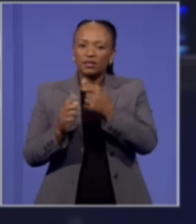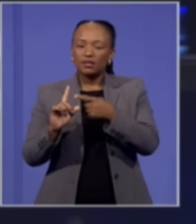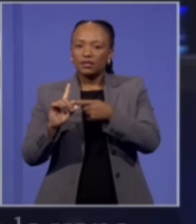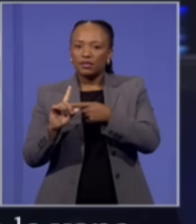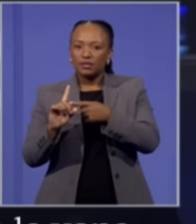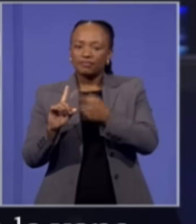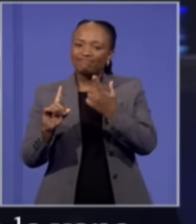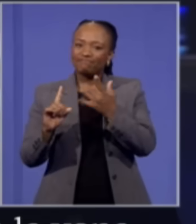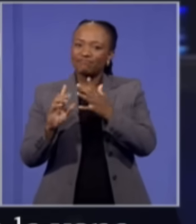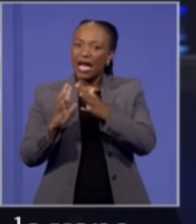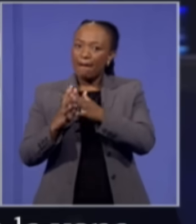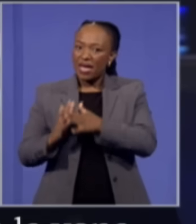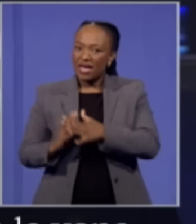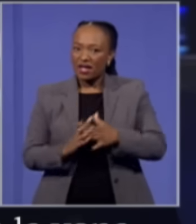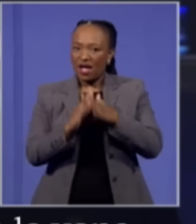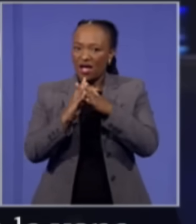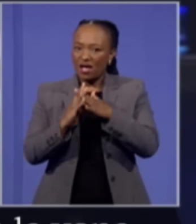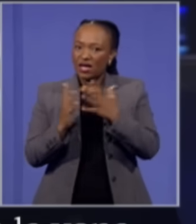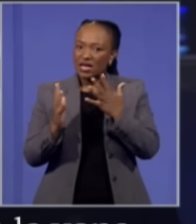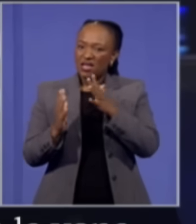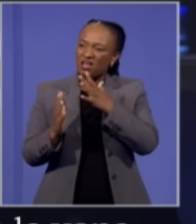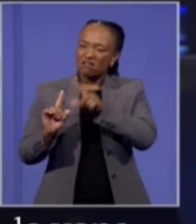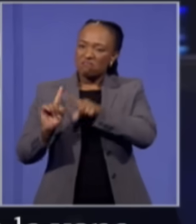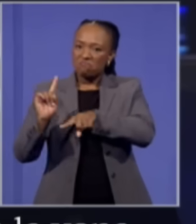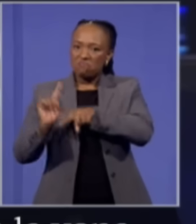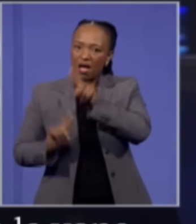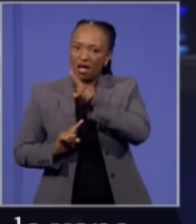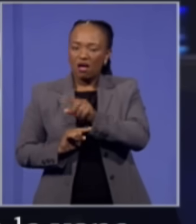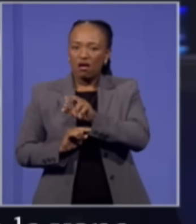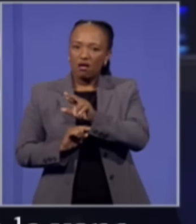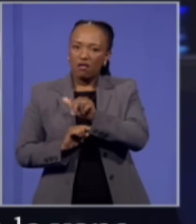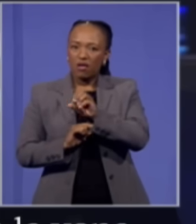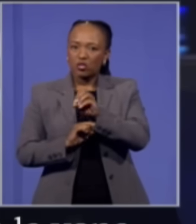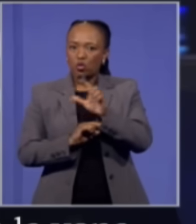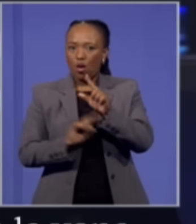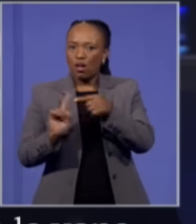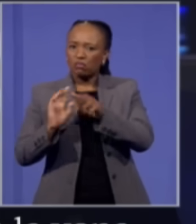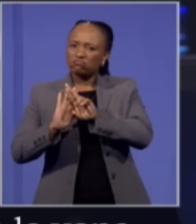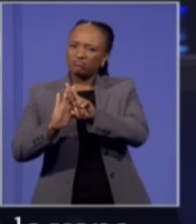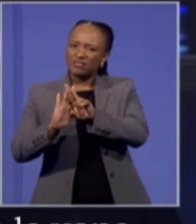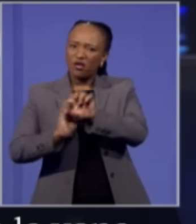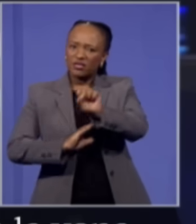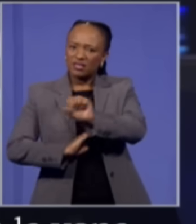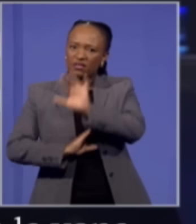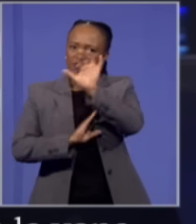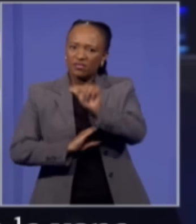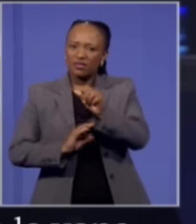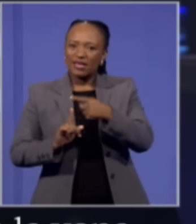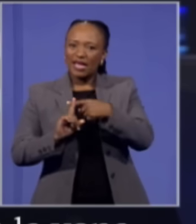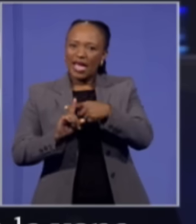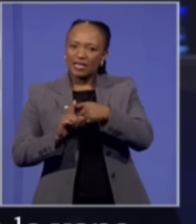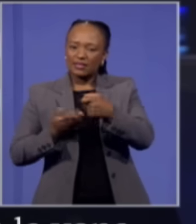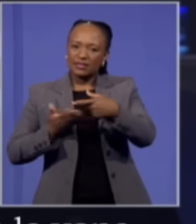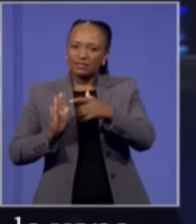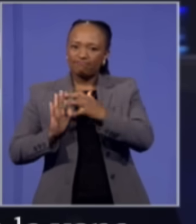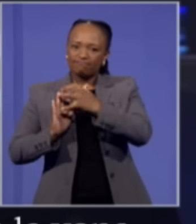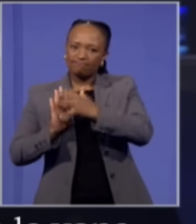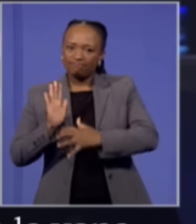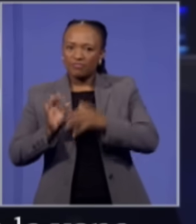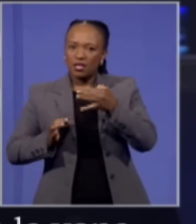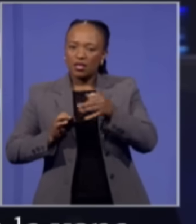ebe Amerika e tibetse lenqosa la Afrika Borwa Ibrahim Rasool ho latela ditlaleho tsa X tse reng ke radipolotiki